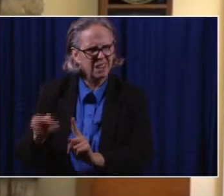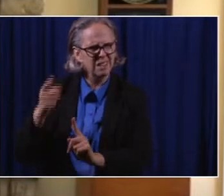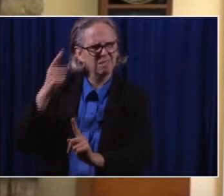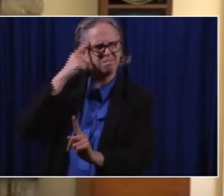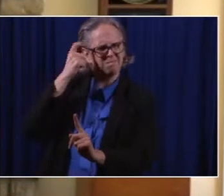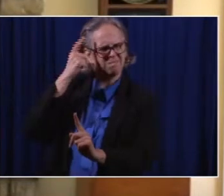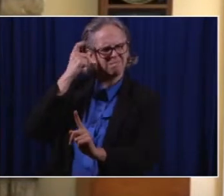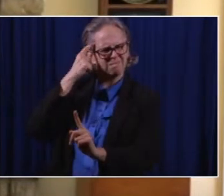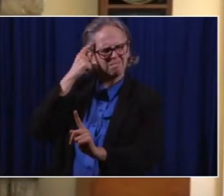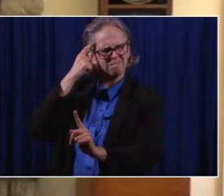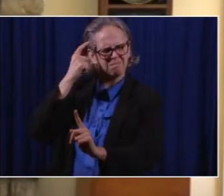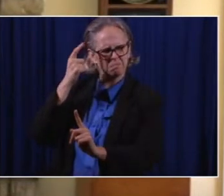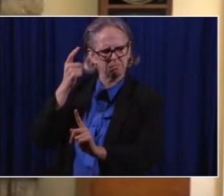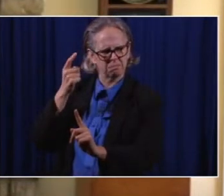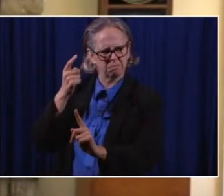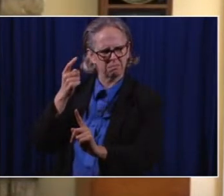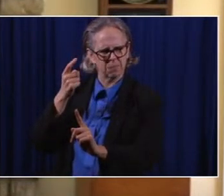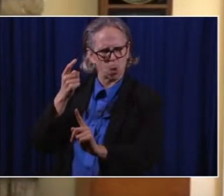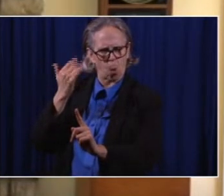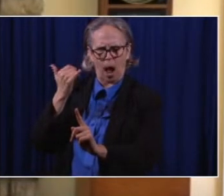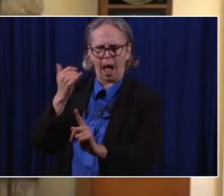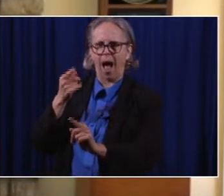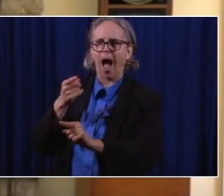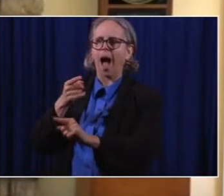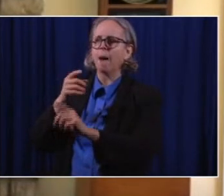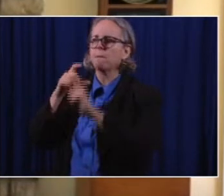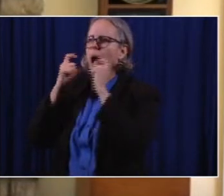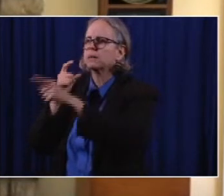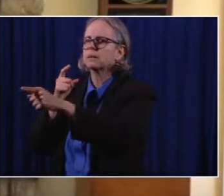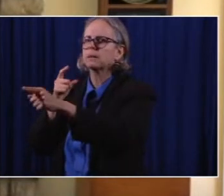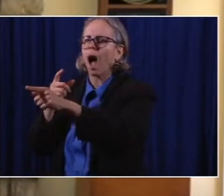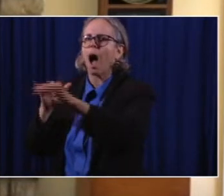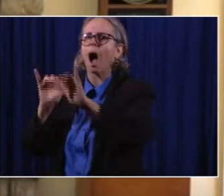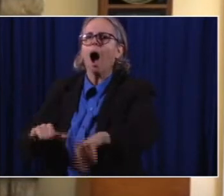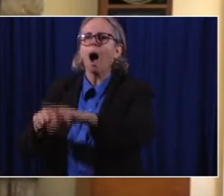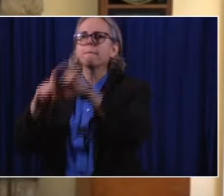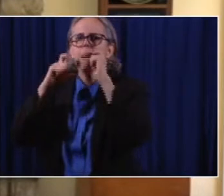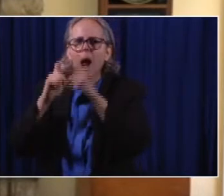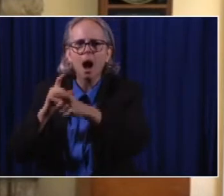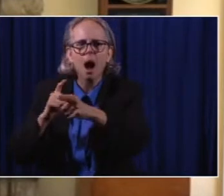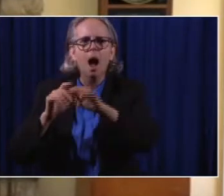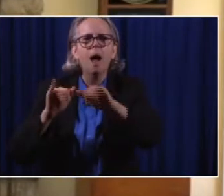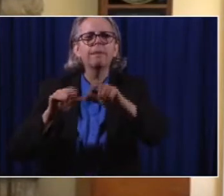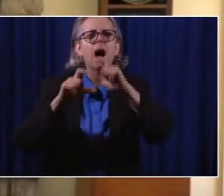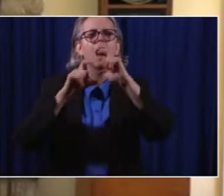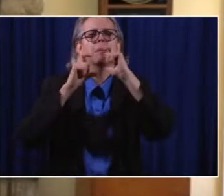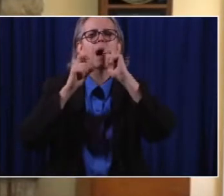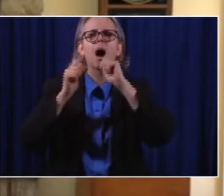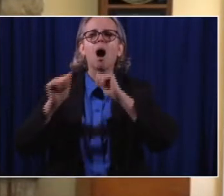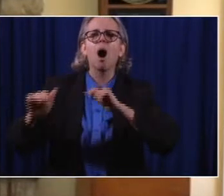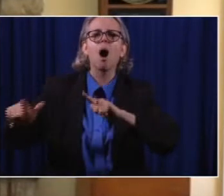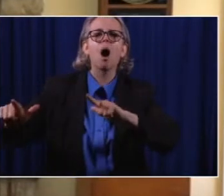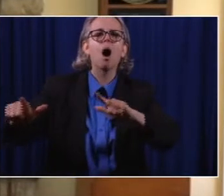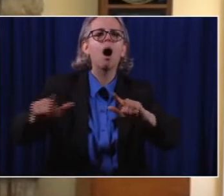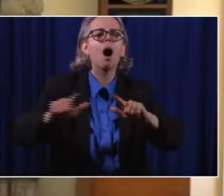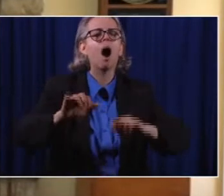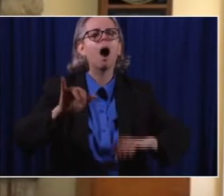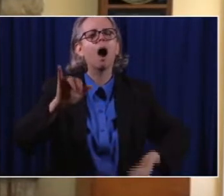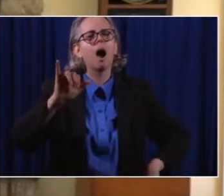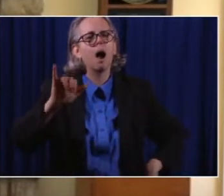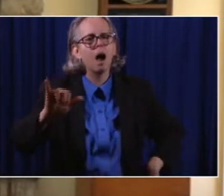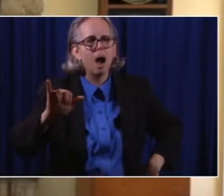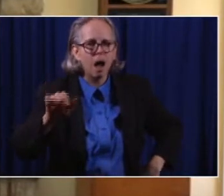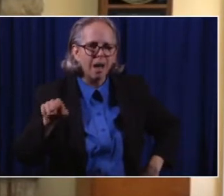mask. So these are just things that we know from our own experience in Ohio. And I've said this a lot of